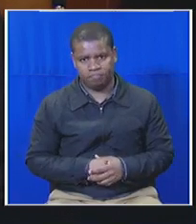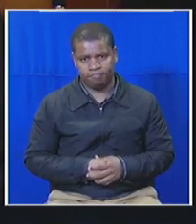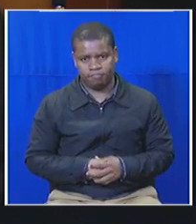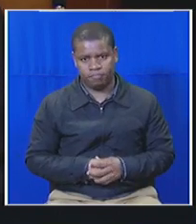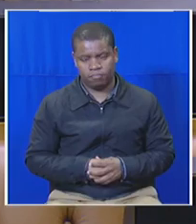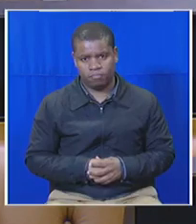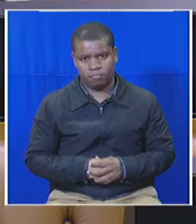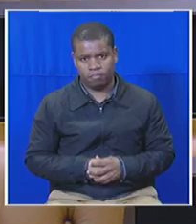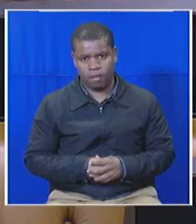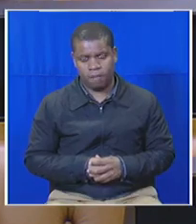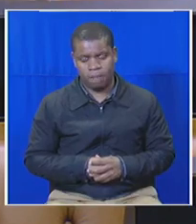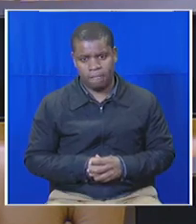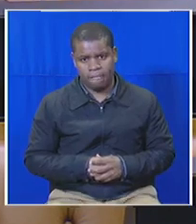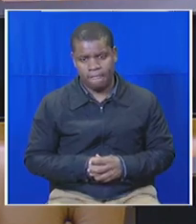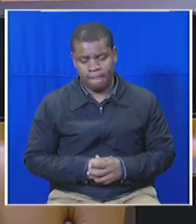Honorable Speaker,